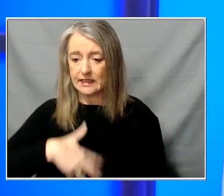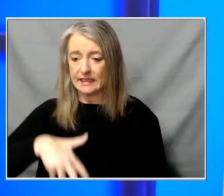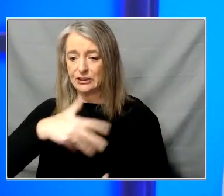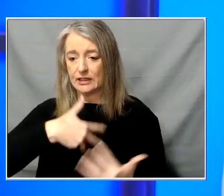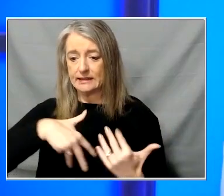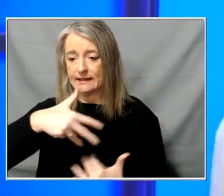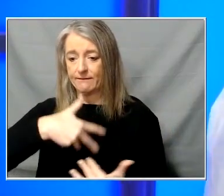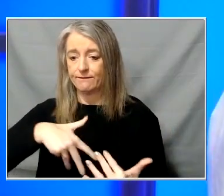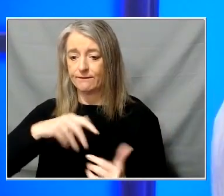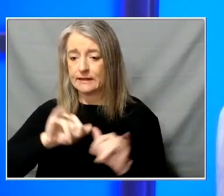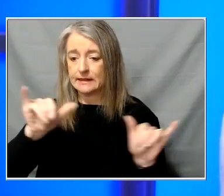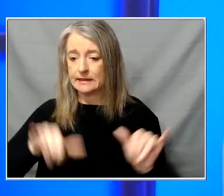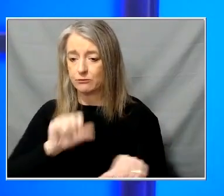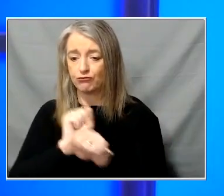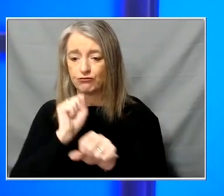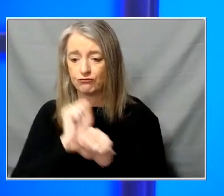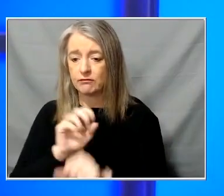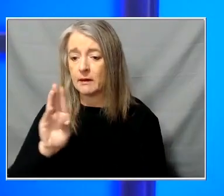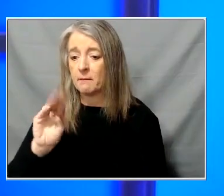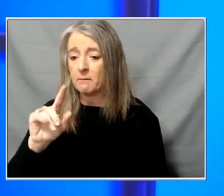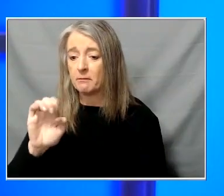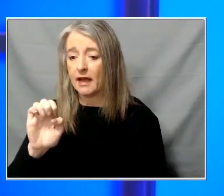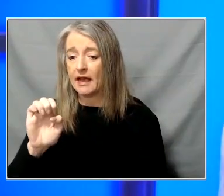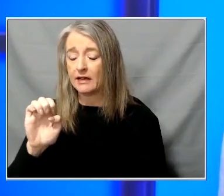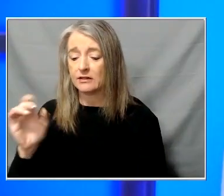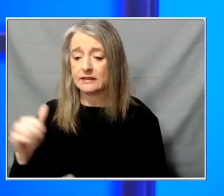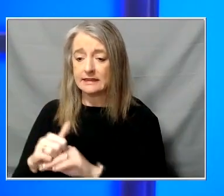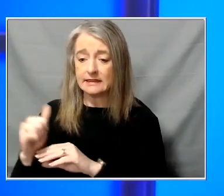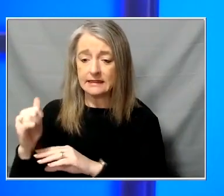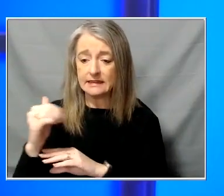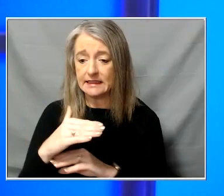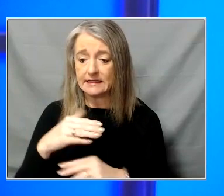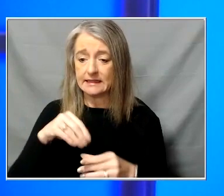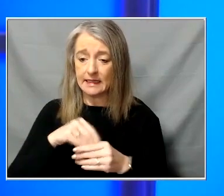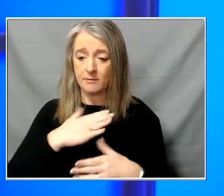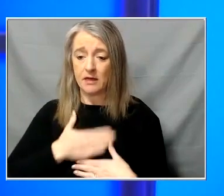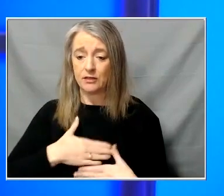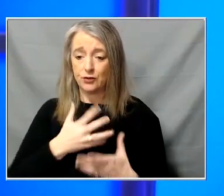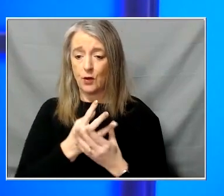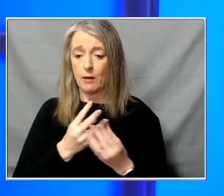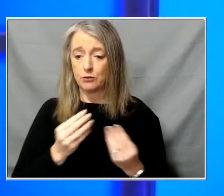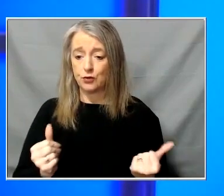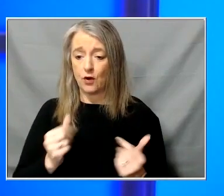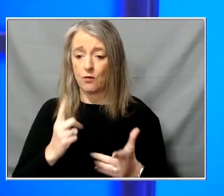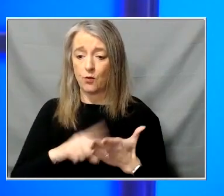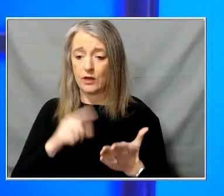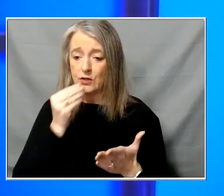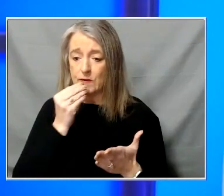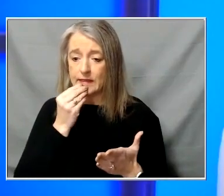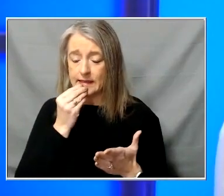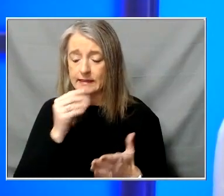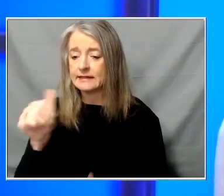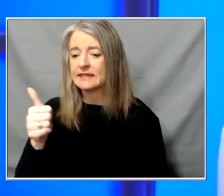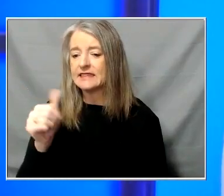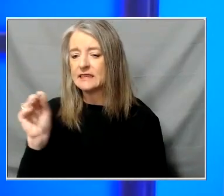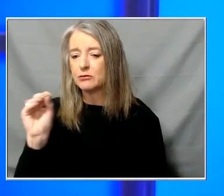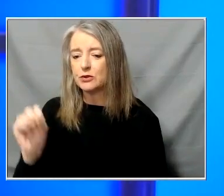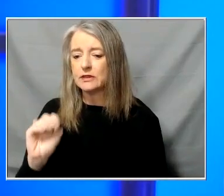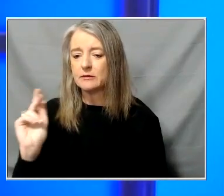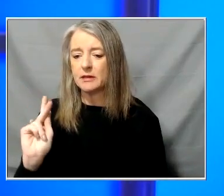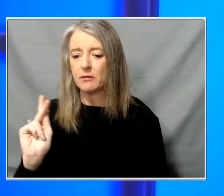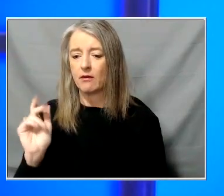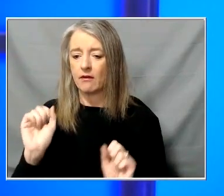will actually synthesize bile and send it down the same pathway that it had before. And for most people, you don't recognize any